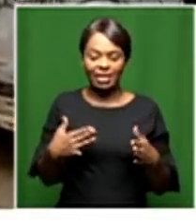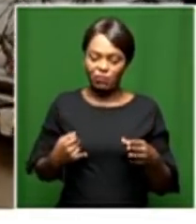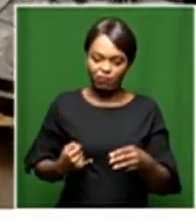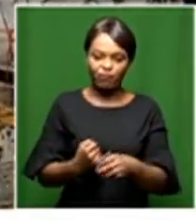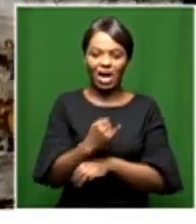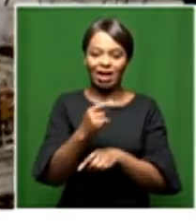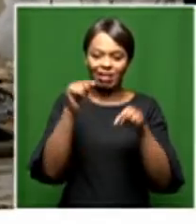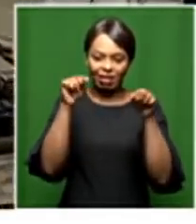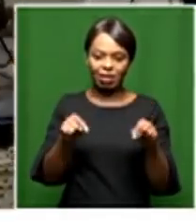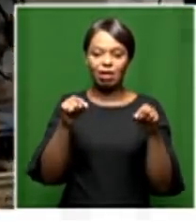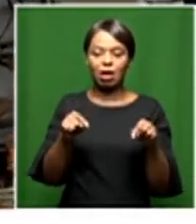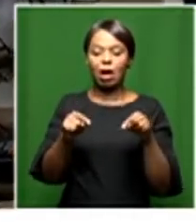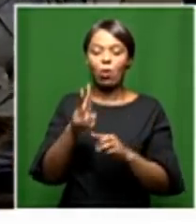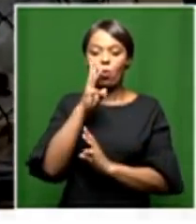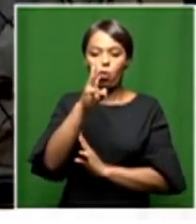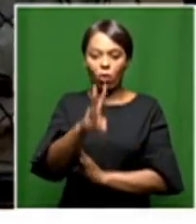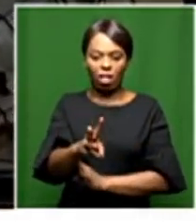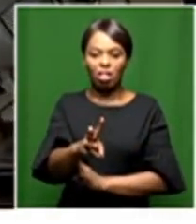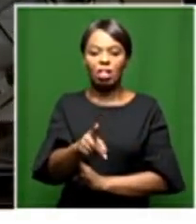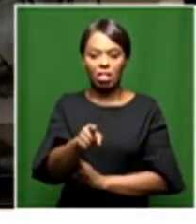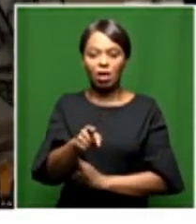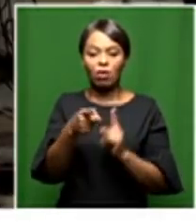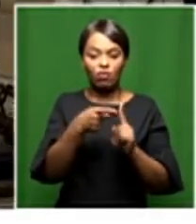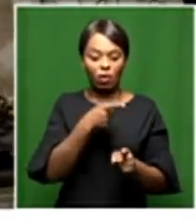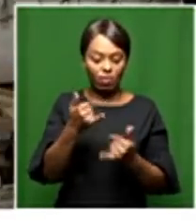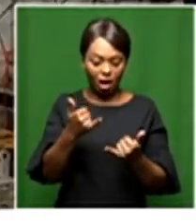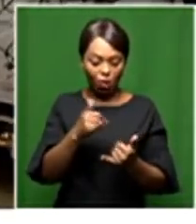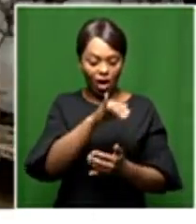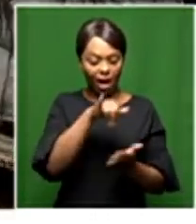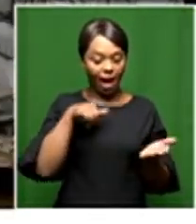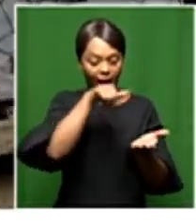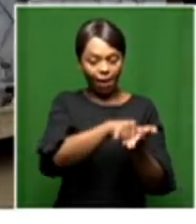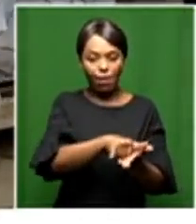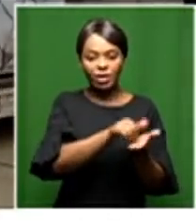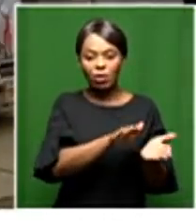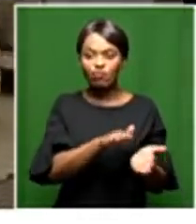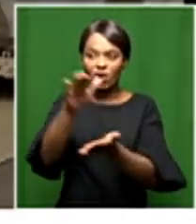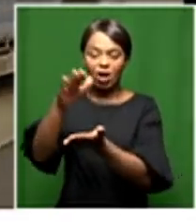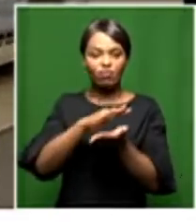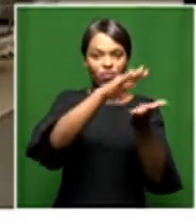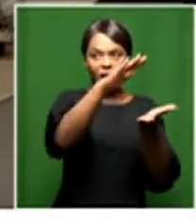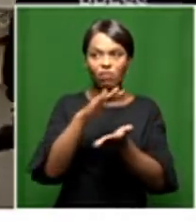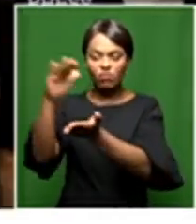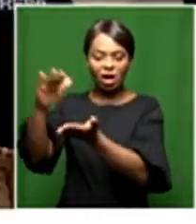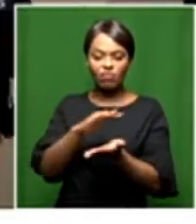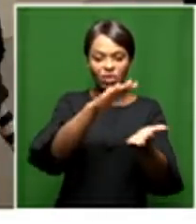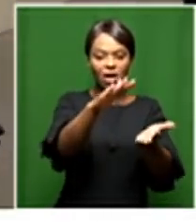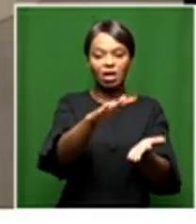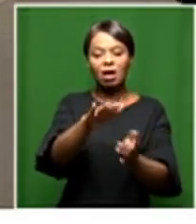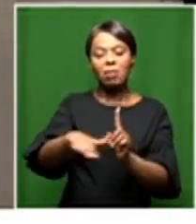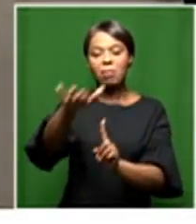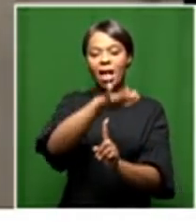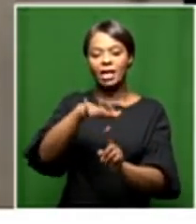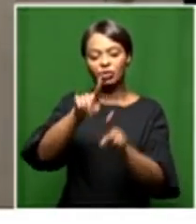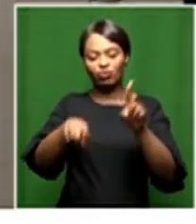immediately, and that from the airport, the vaccine is actually being taken to the various distribution points so that they can